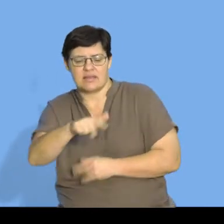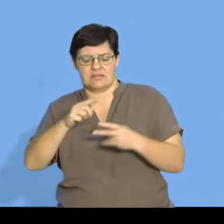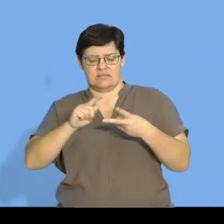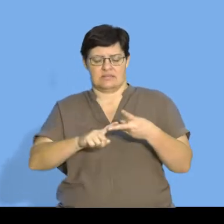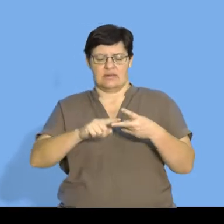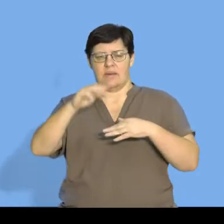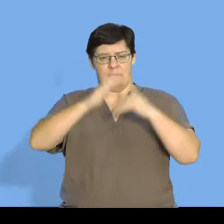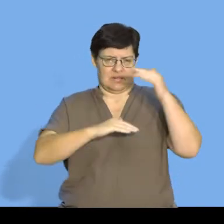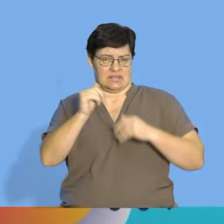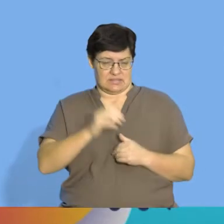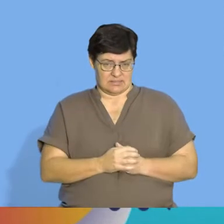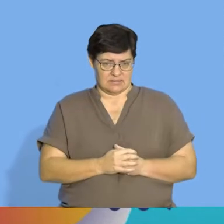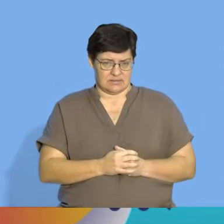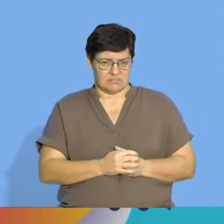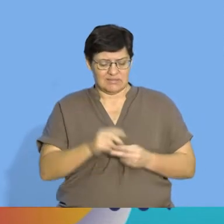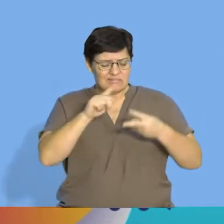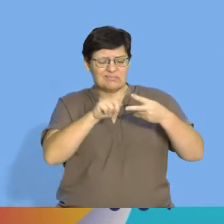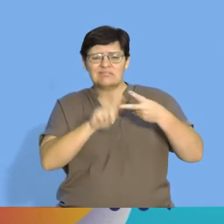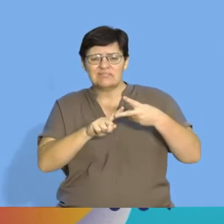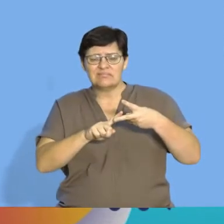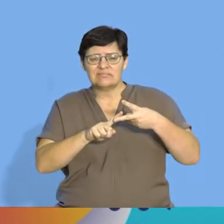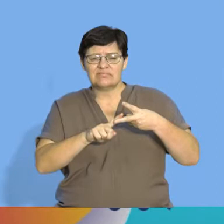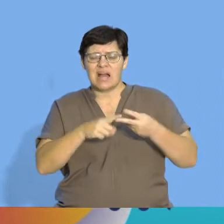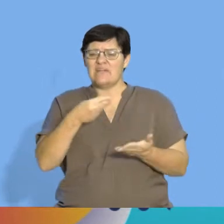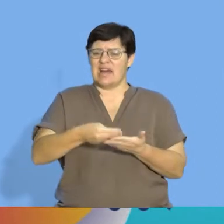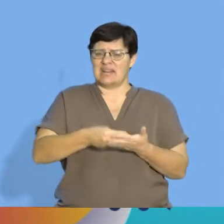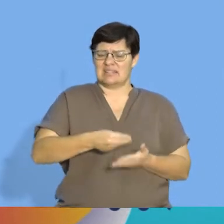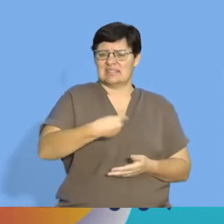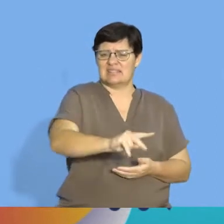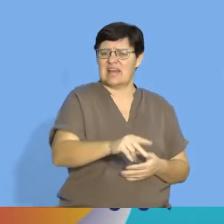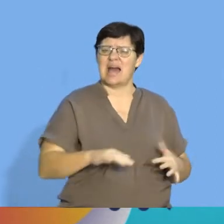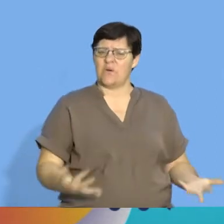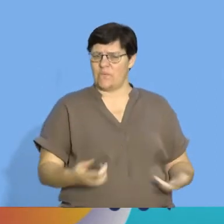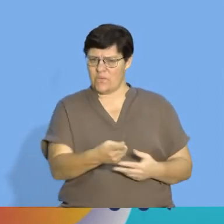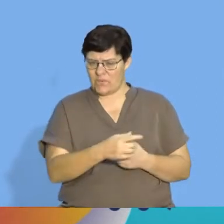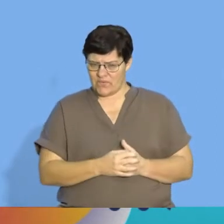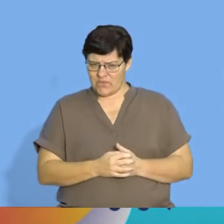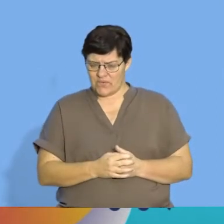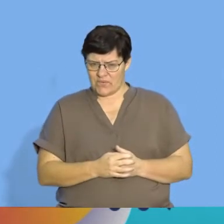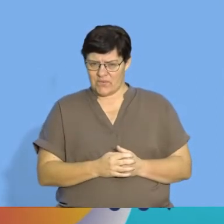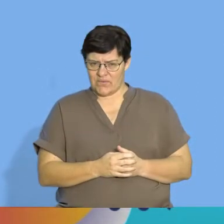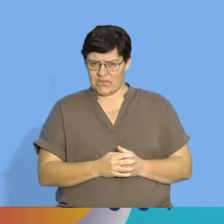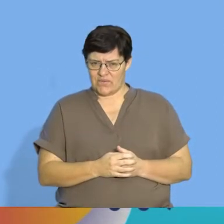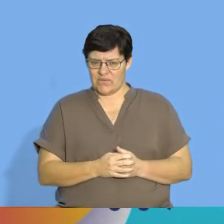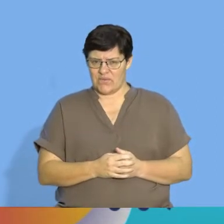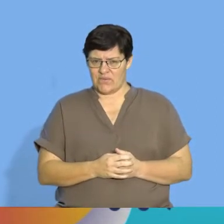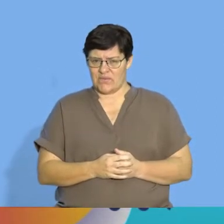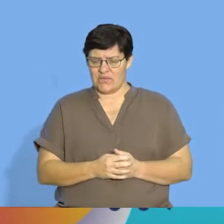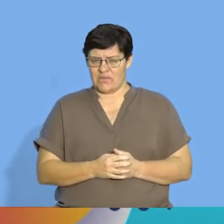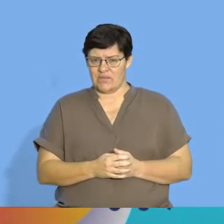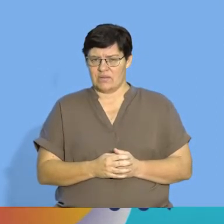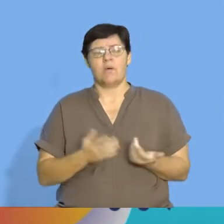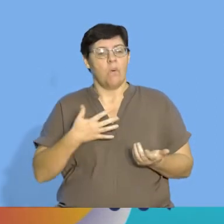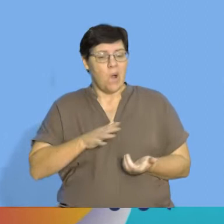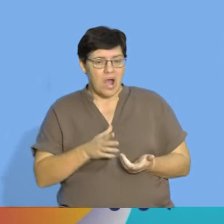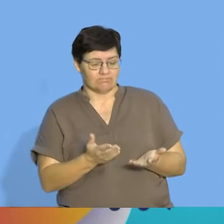right? Now, how would you finance the land and buildings? Again, look at the nature of the question.